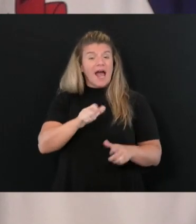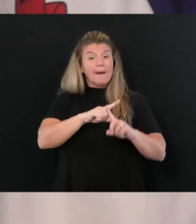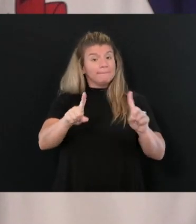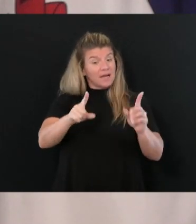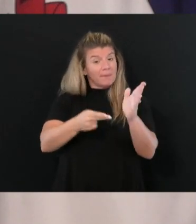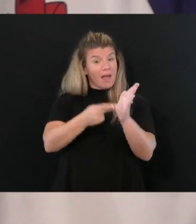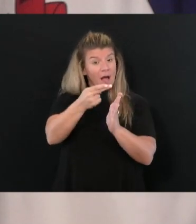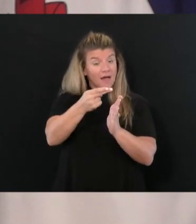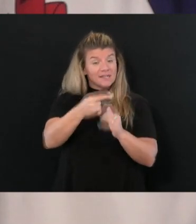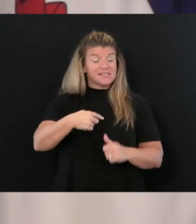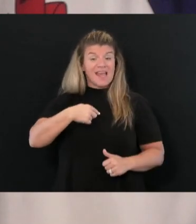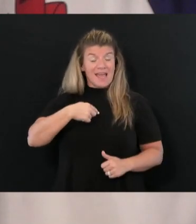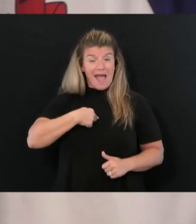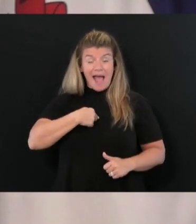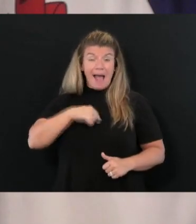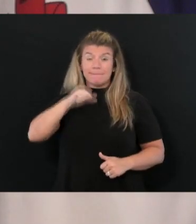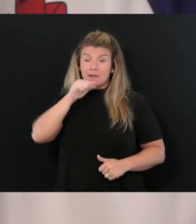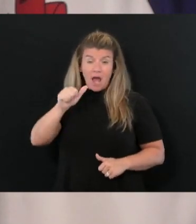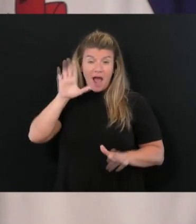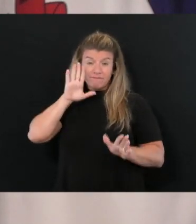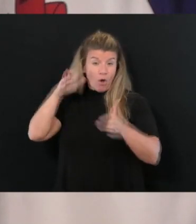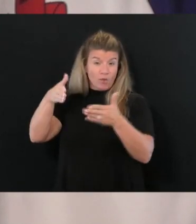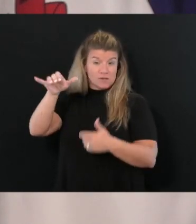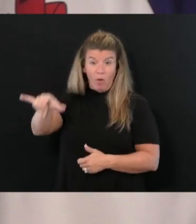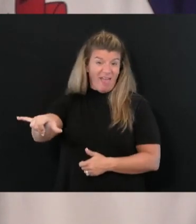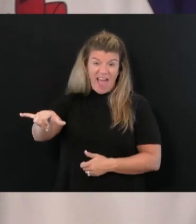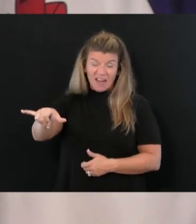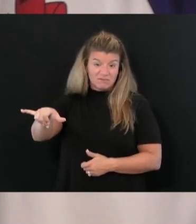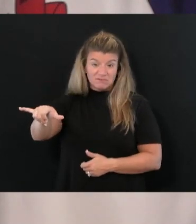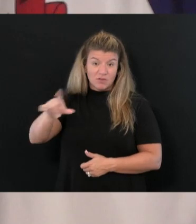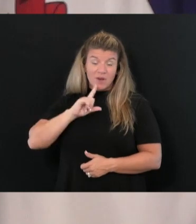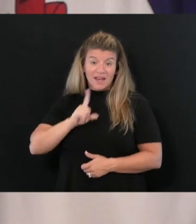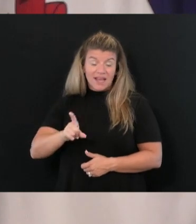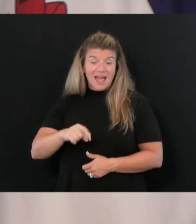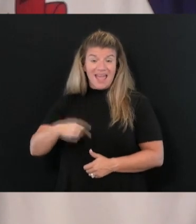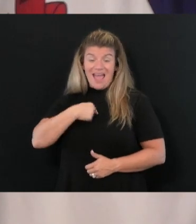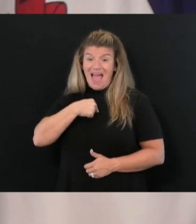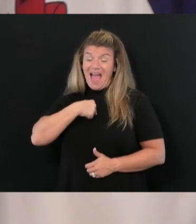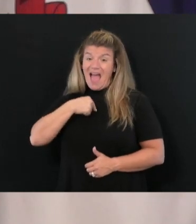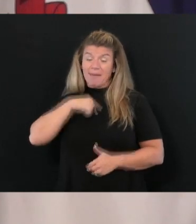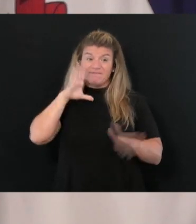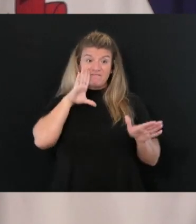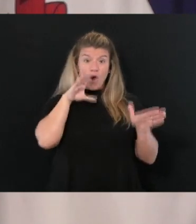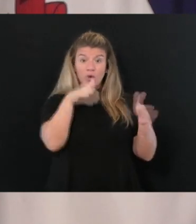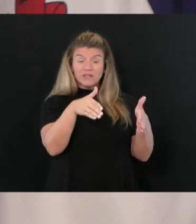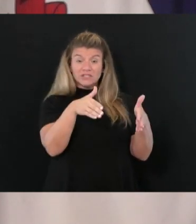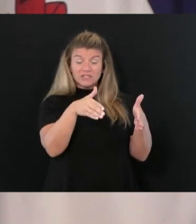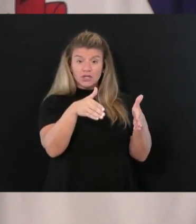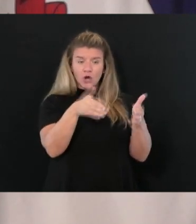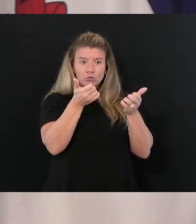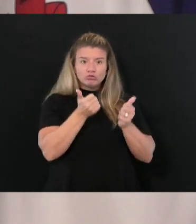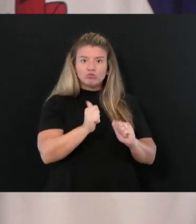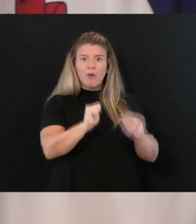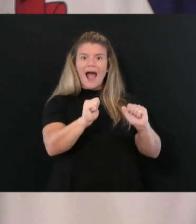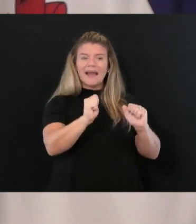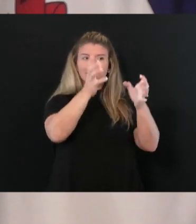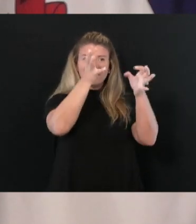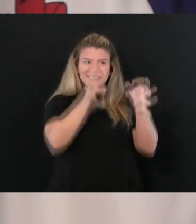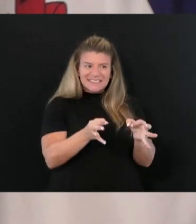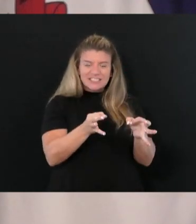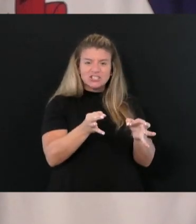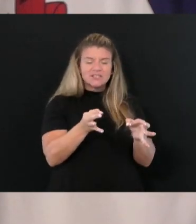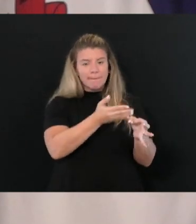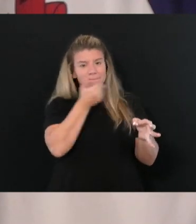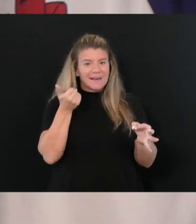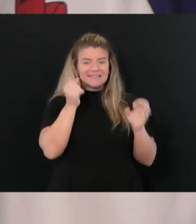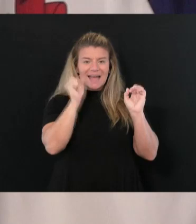I have not been focused on that at all. You know, I am focused on trying to make the best decisions that I can